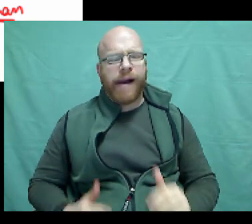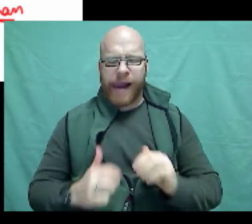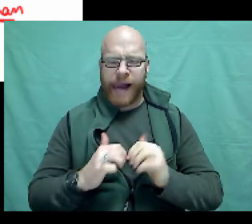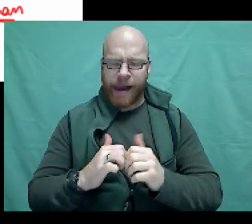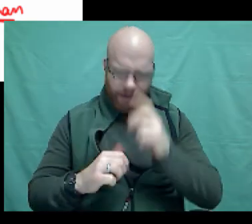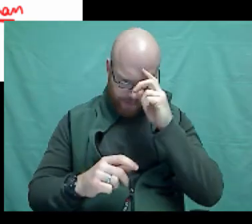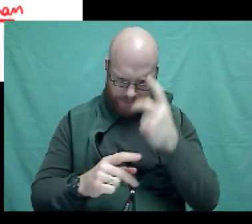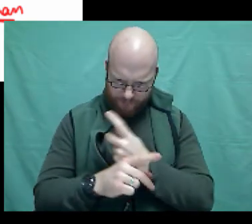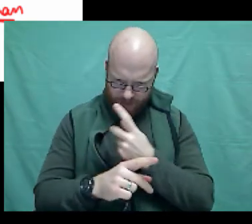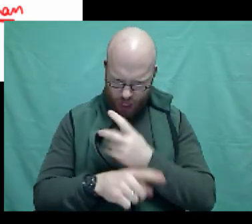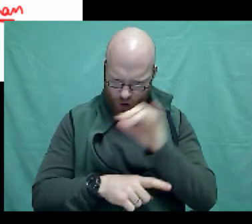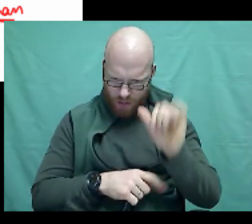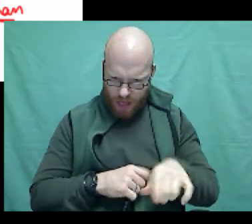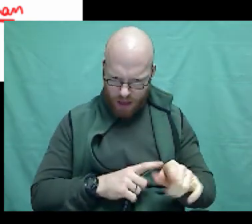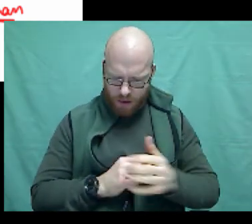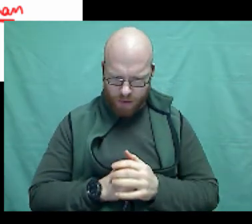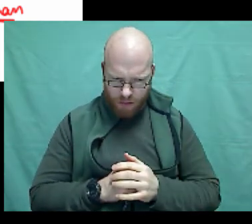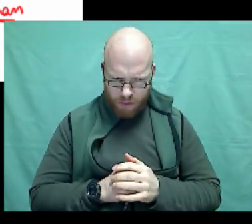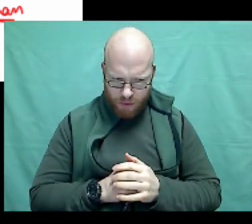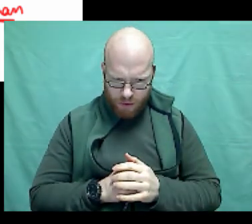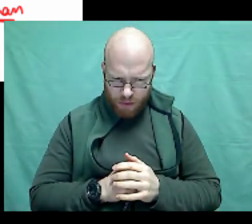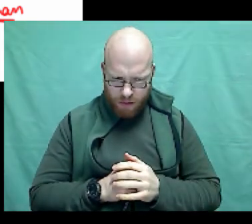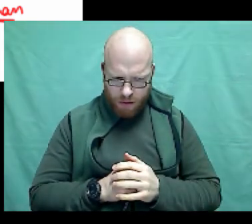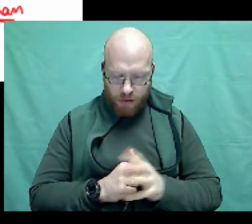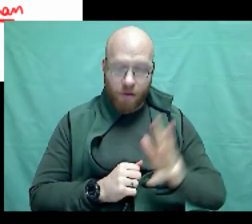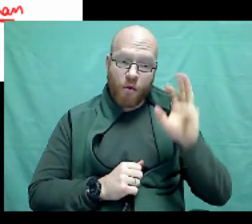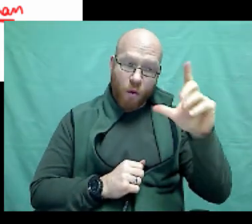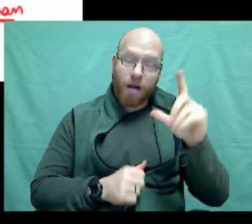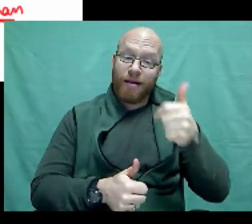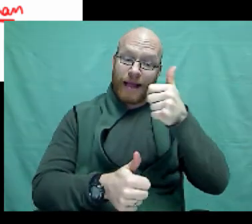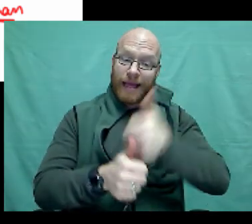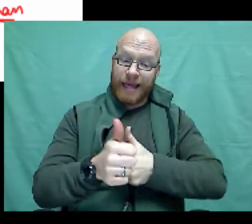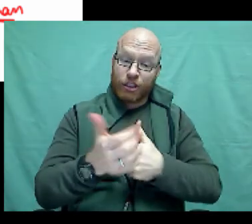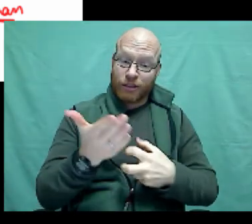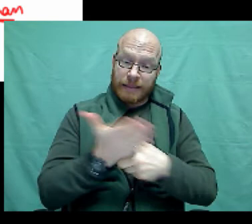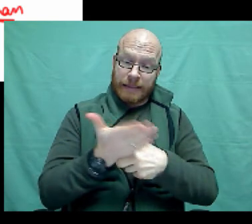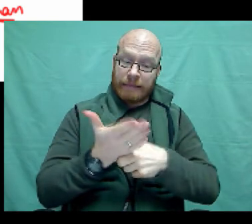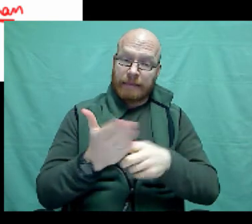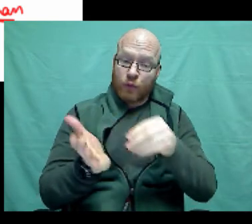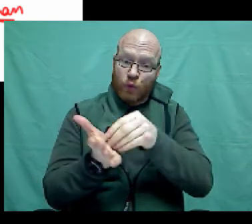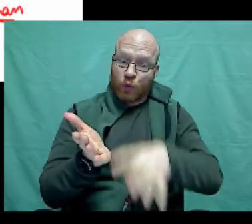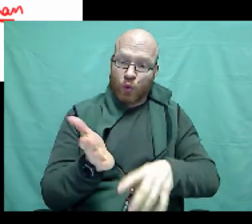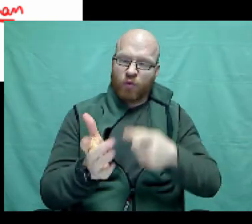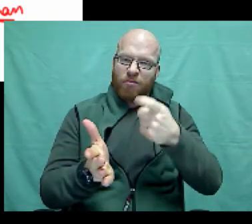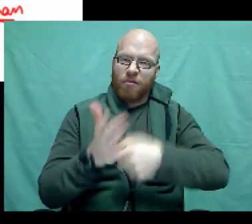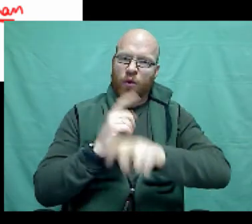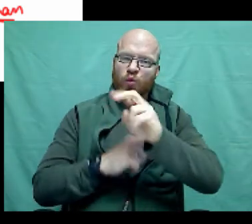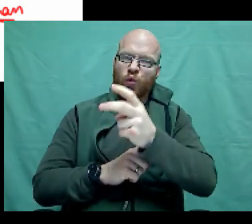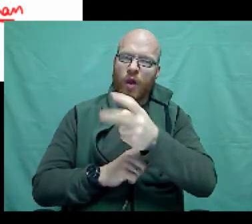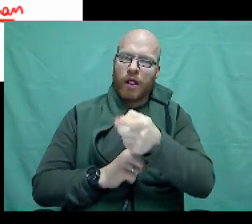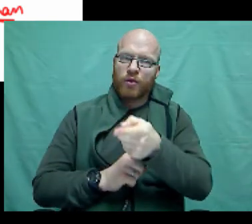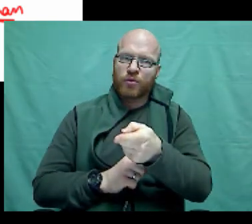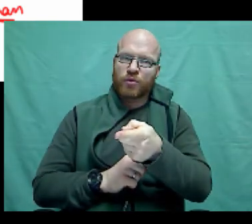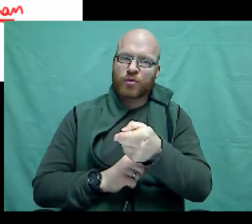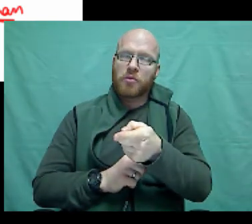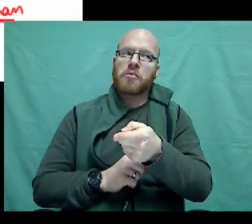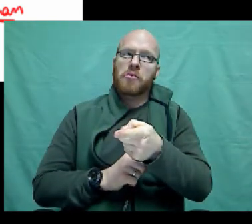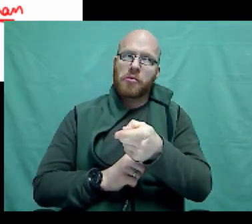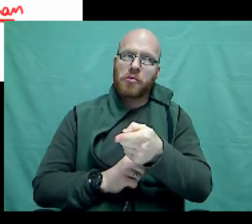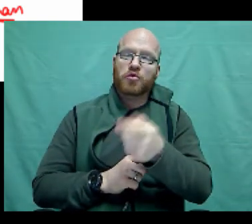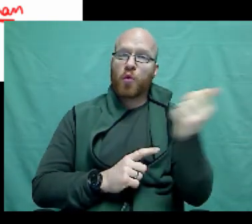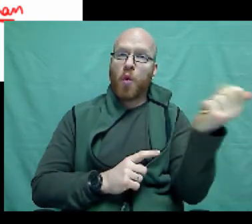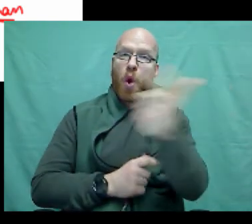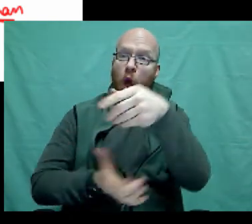how can we figure these out with the students and the non-students? Well, each ticket that a student purchased cost $2. So